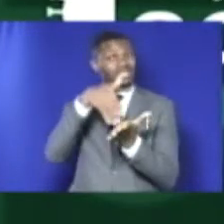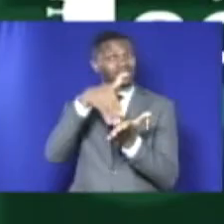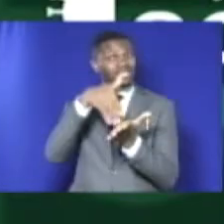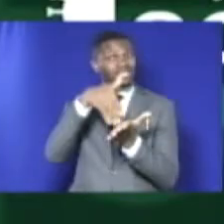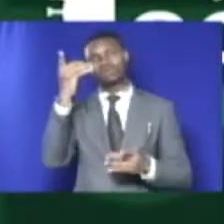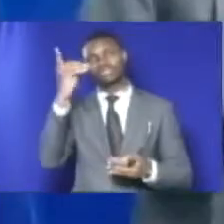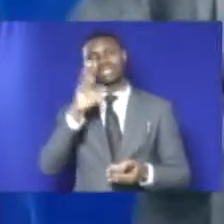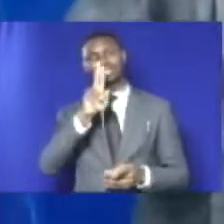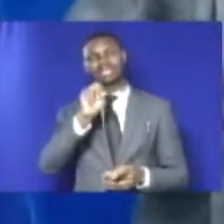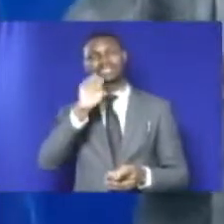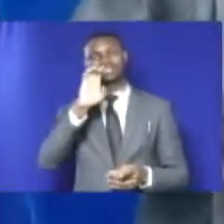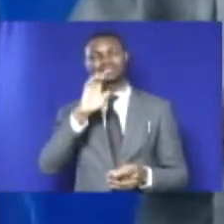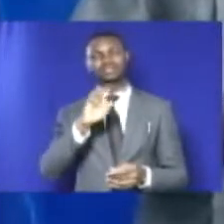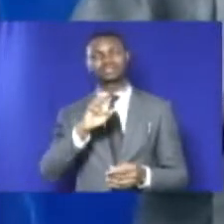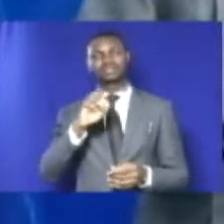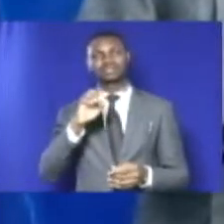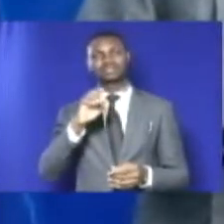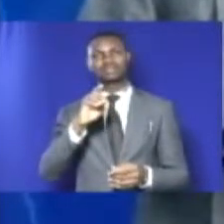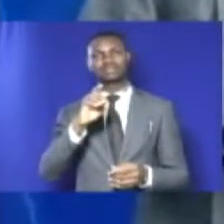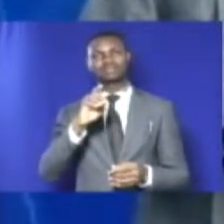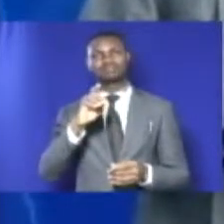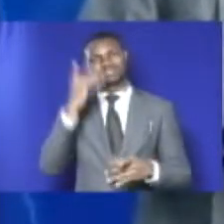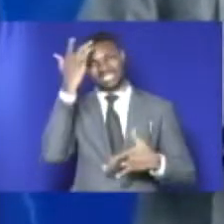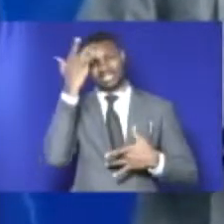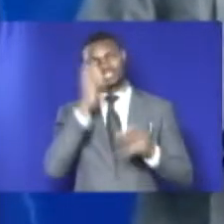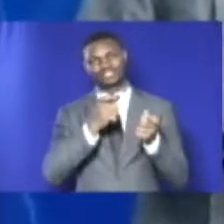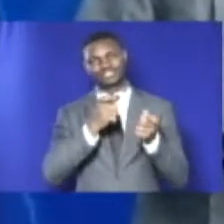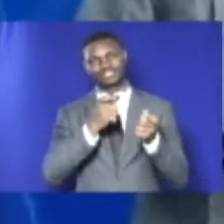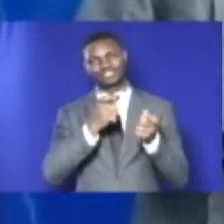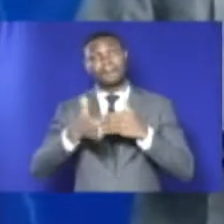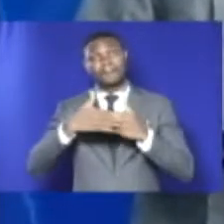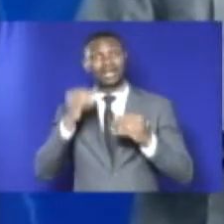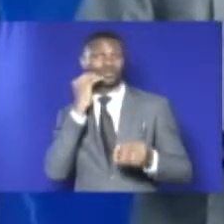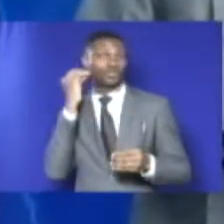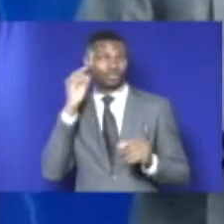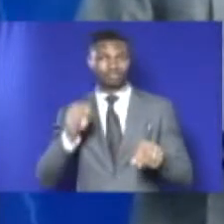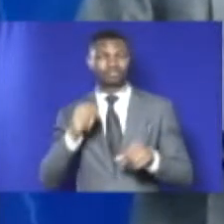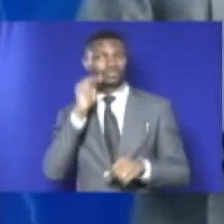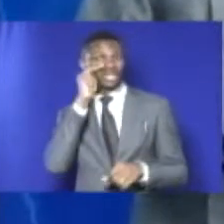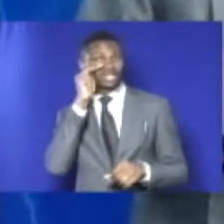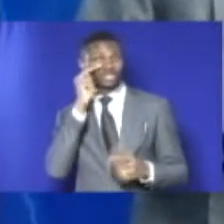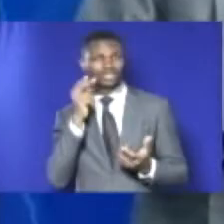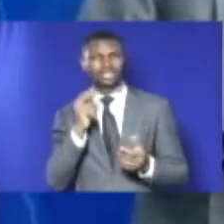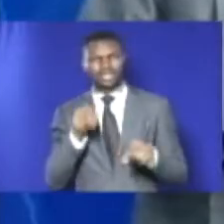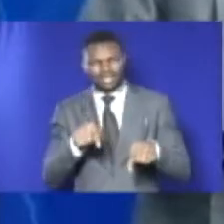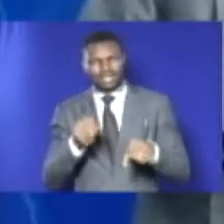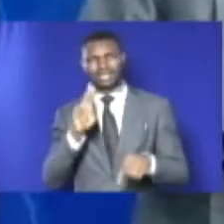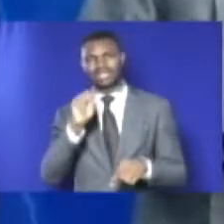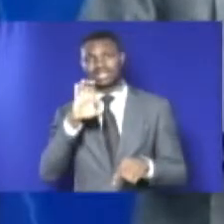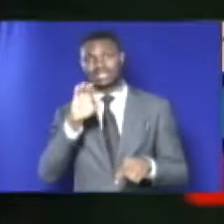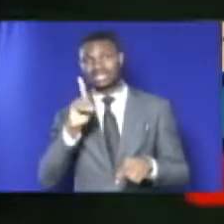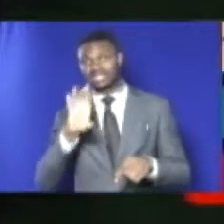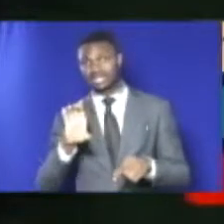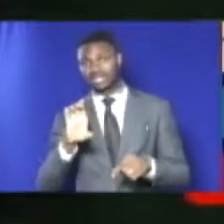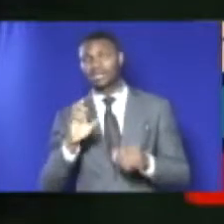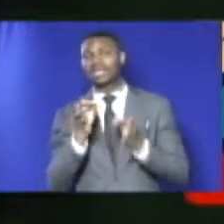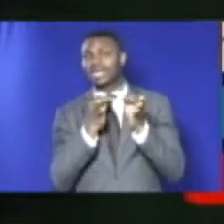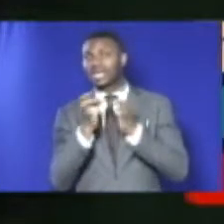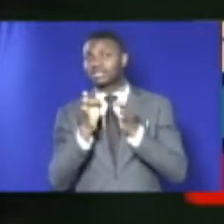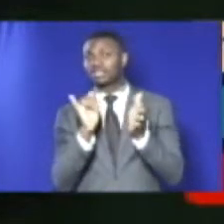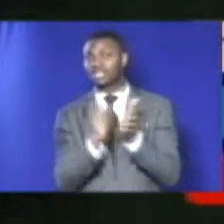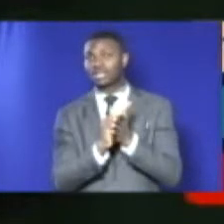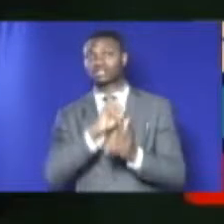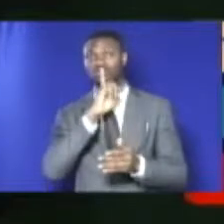Disease Control back home in Nigeria. The nation's Center for Disease Control, NCDC, has